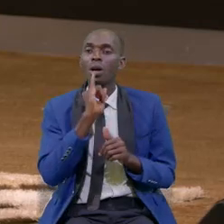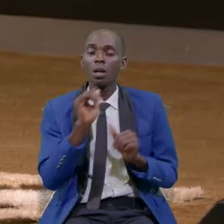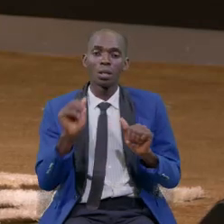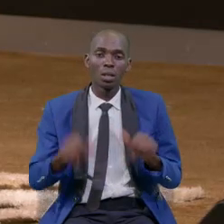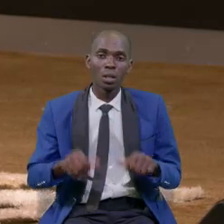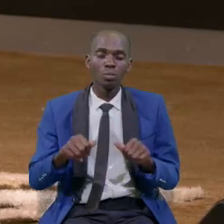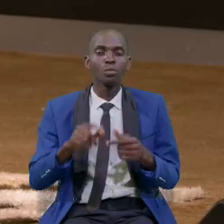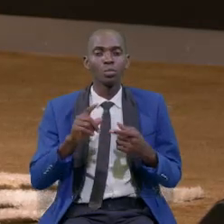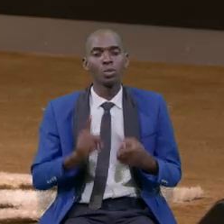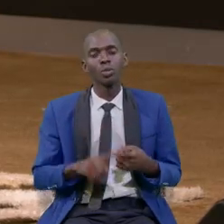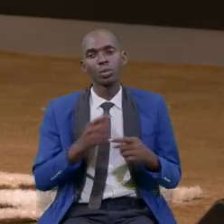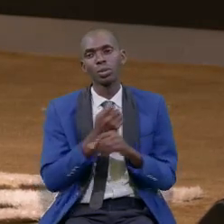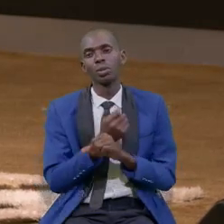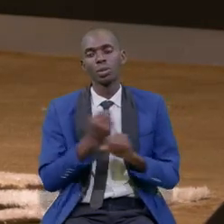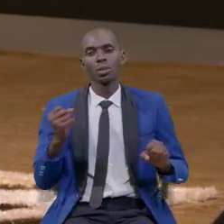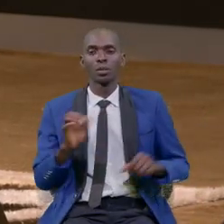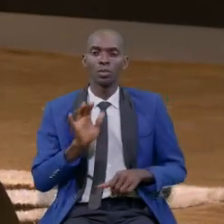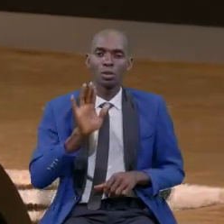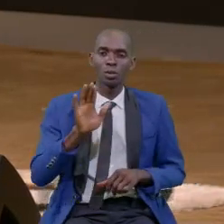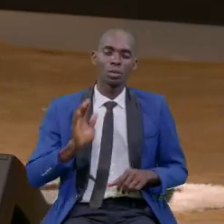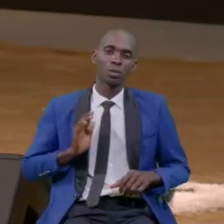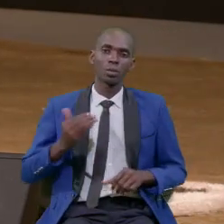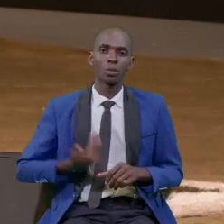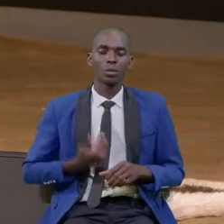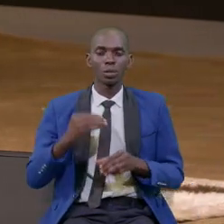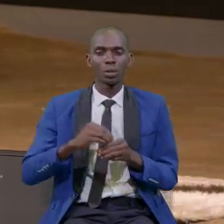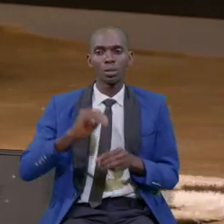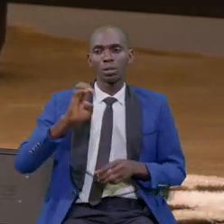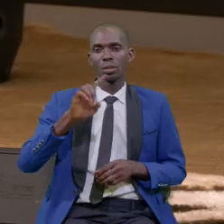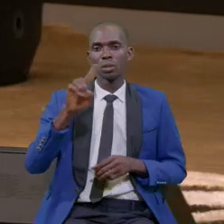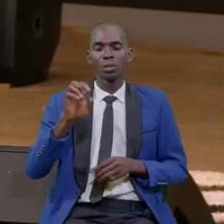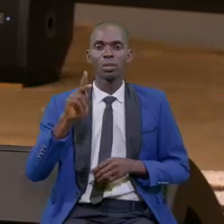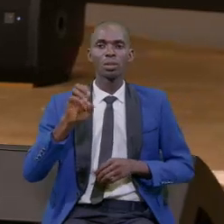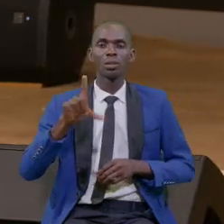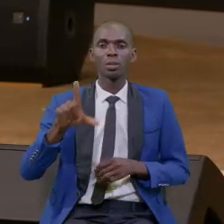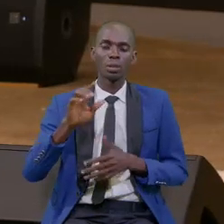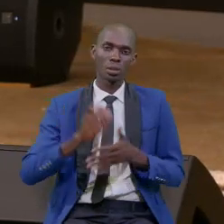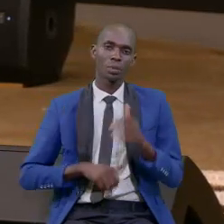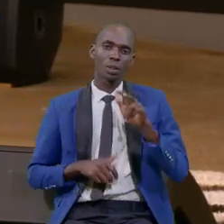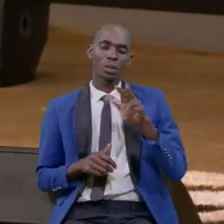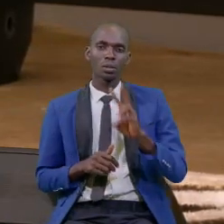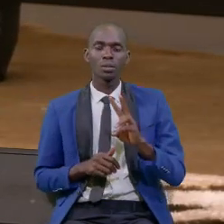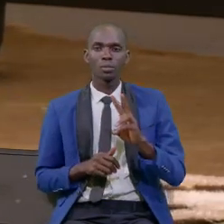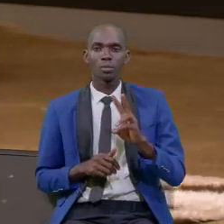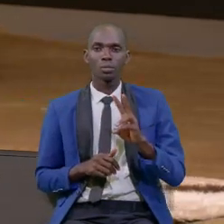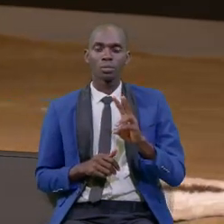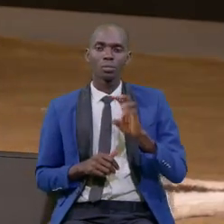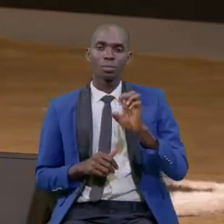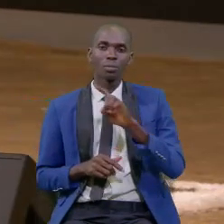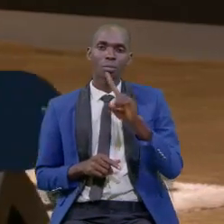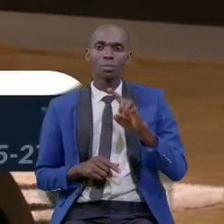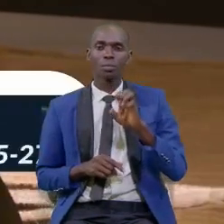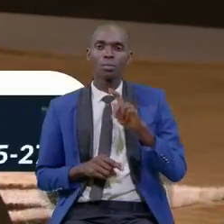to save your soul. Ezekiel chapter 36, we're reading from